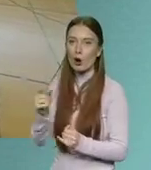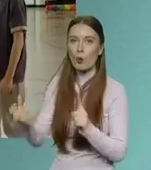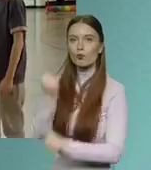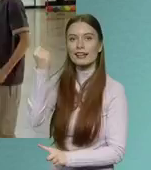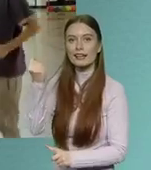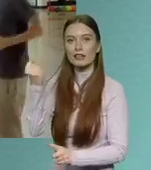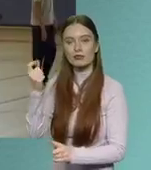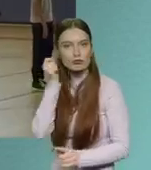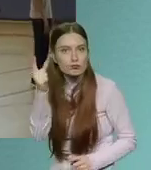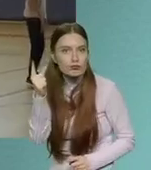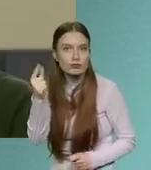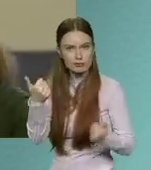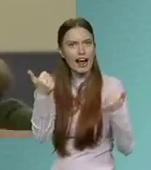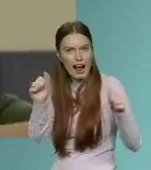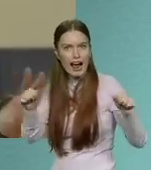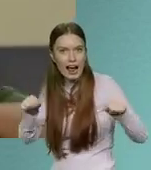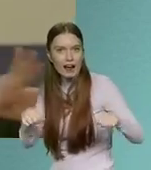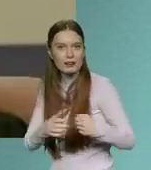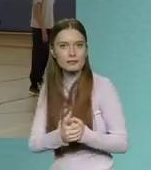Understood?